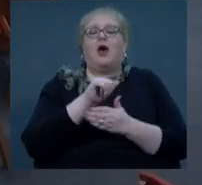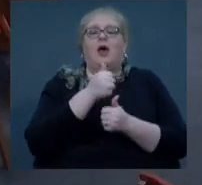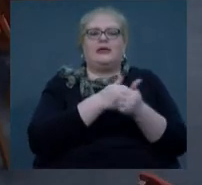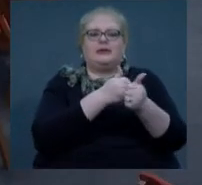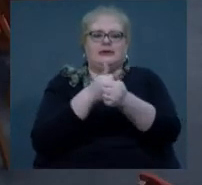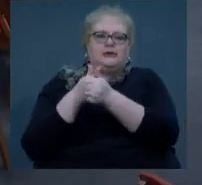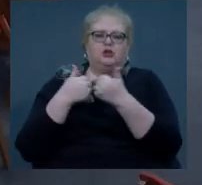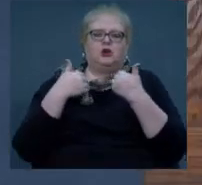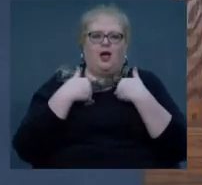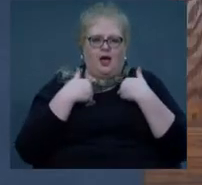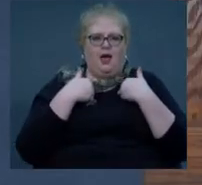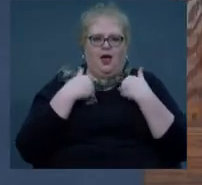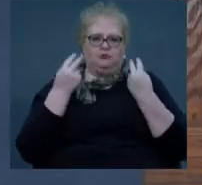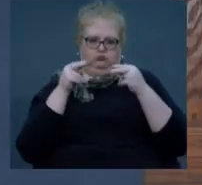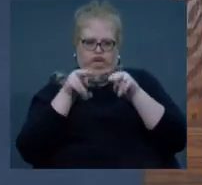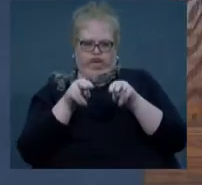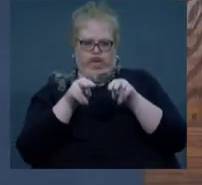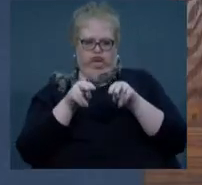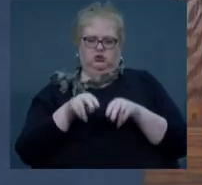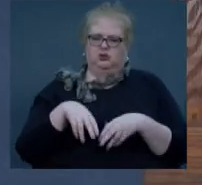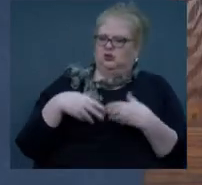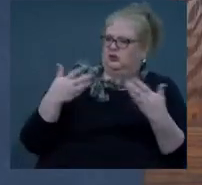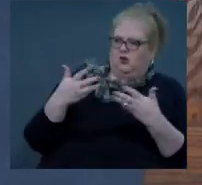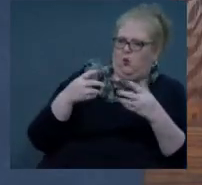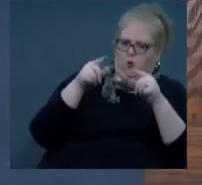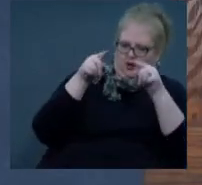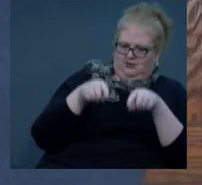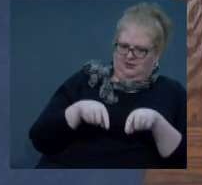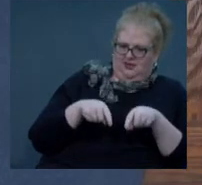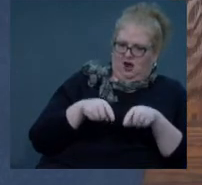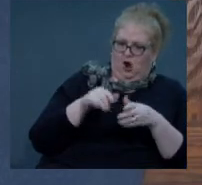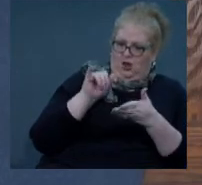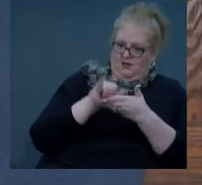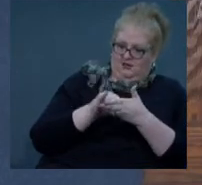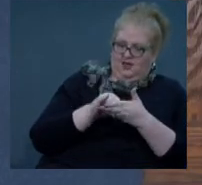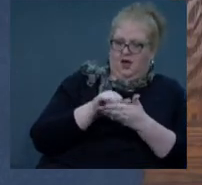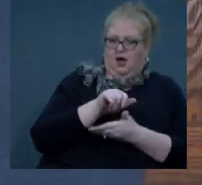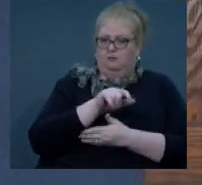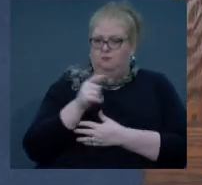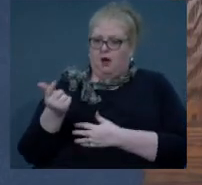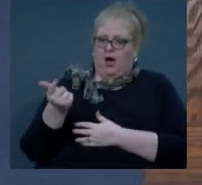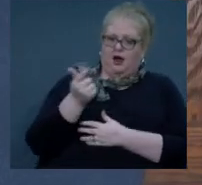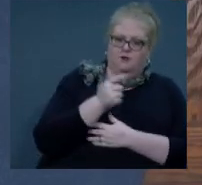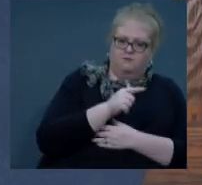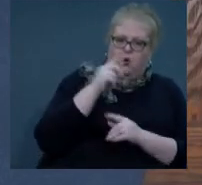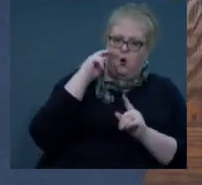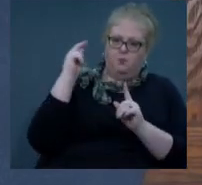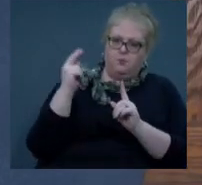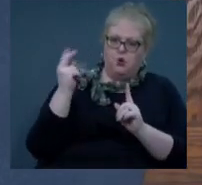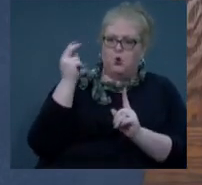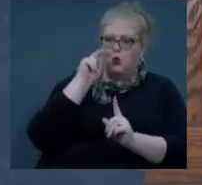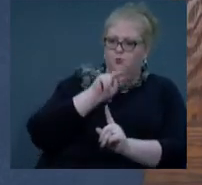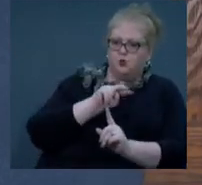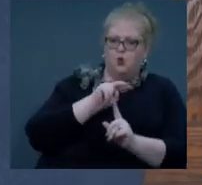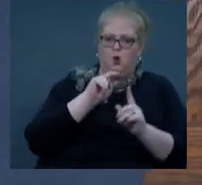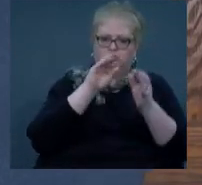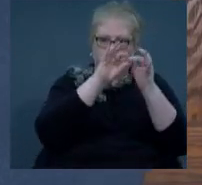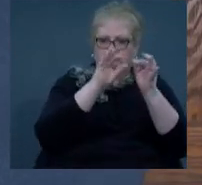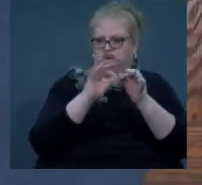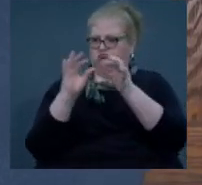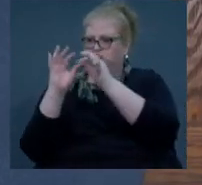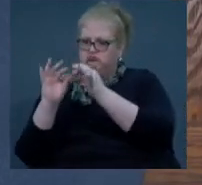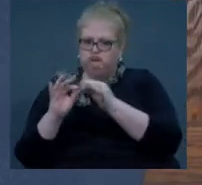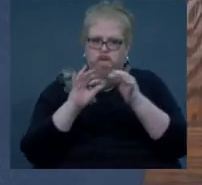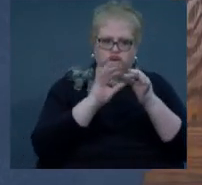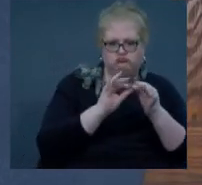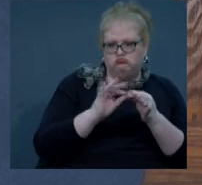But what are you putting in there? Are you putting in the back and forth, the points of view, or are you just doing as is in